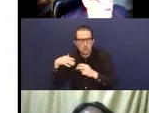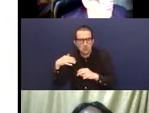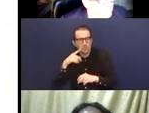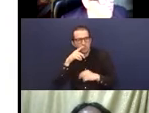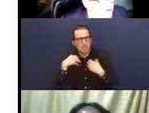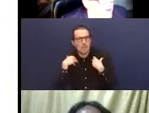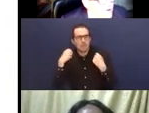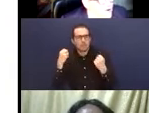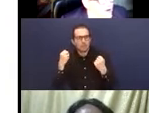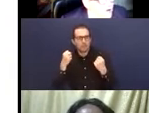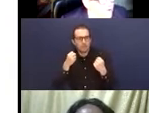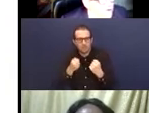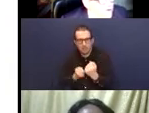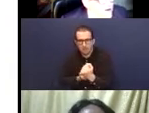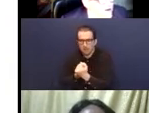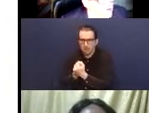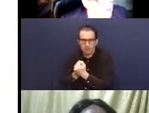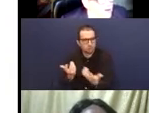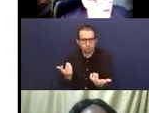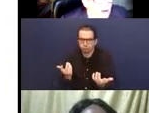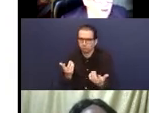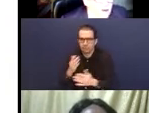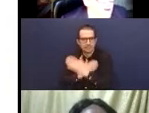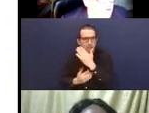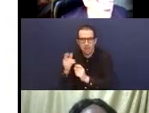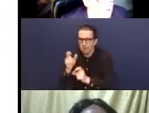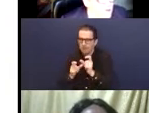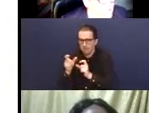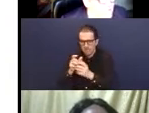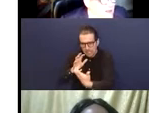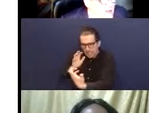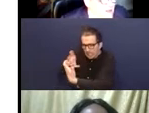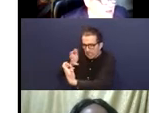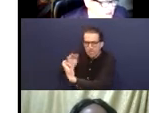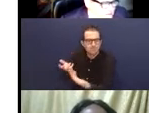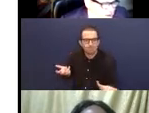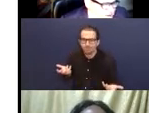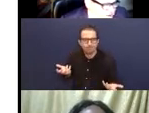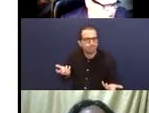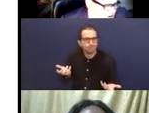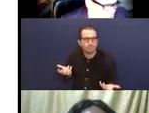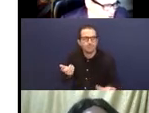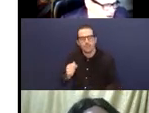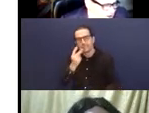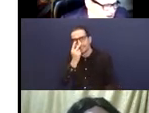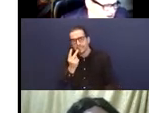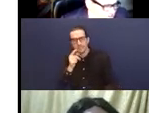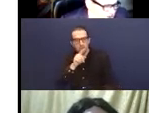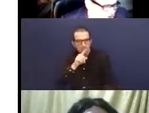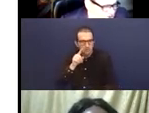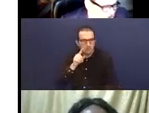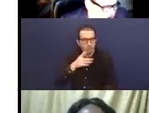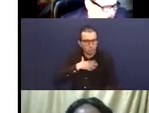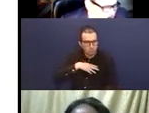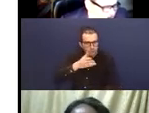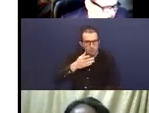Then the other thing that's on here on the screen is mental health, the cost of stigma. This isn't based on such wide data. It's based